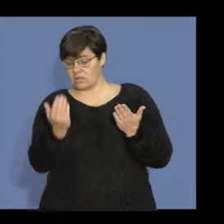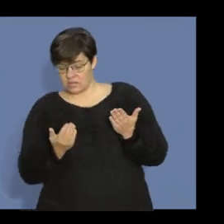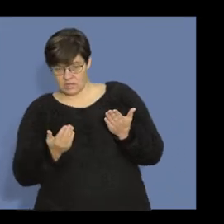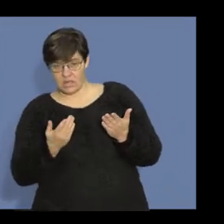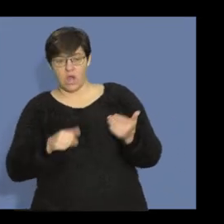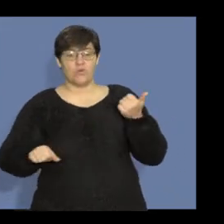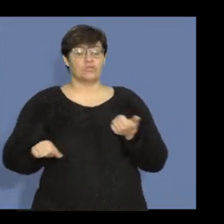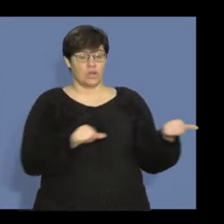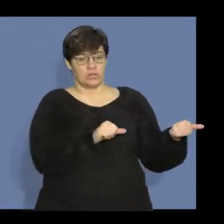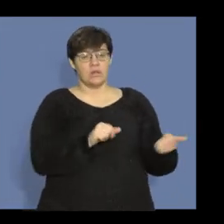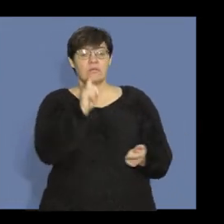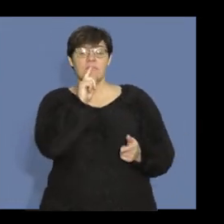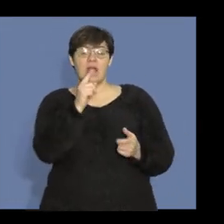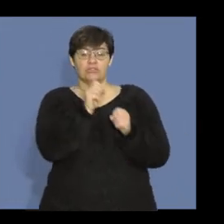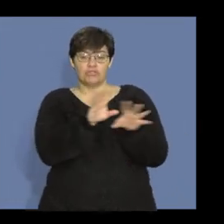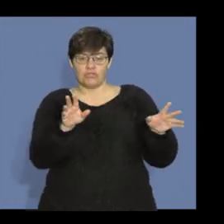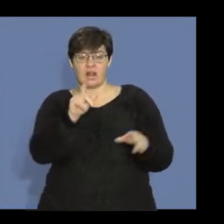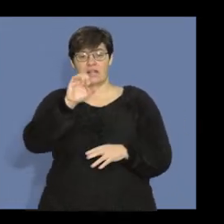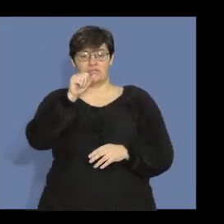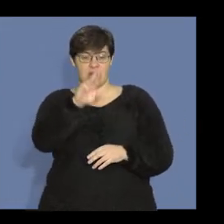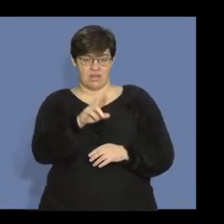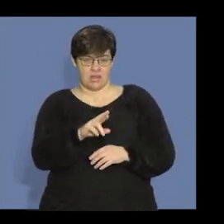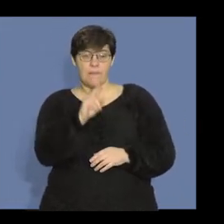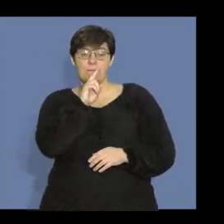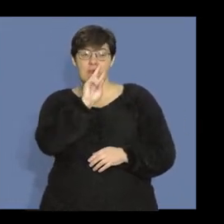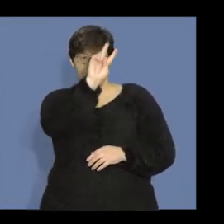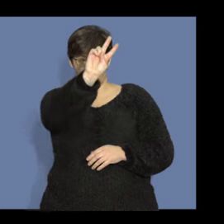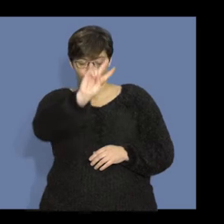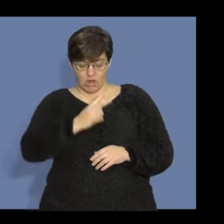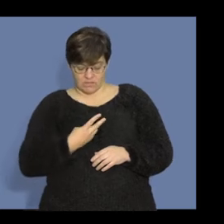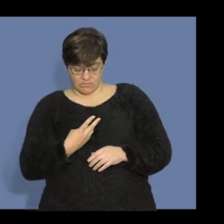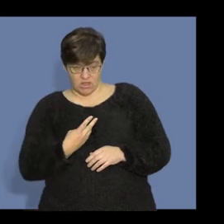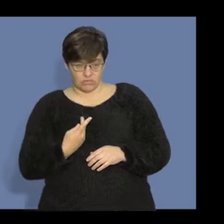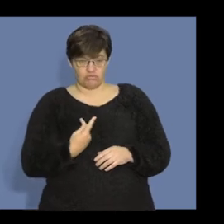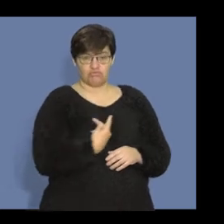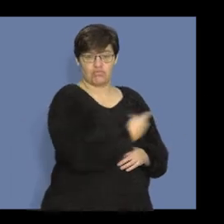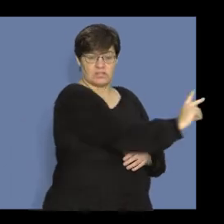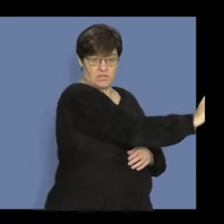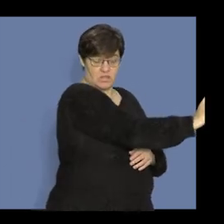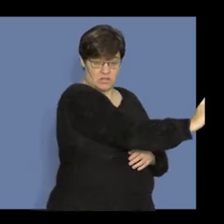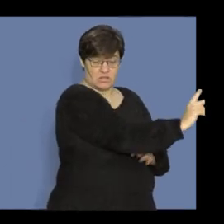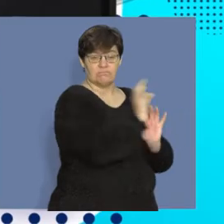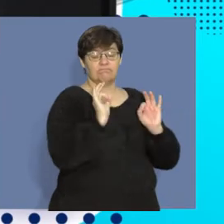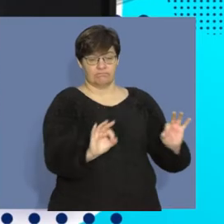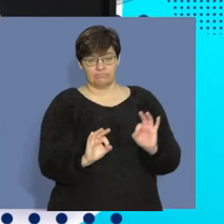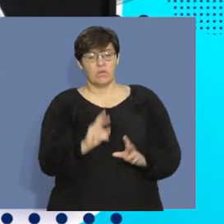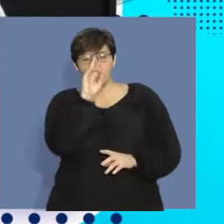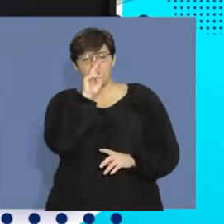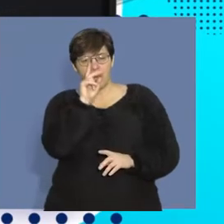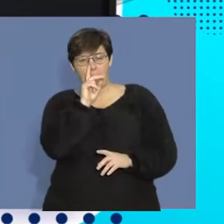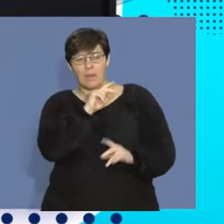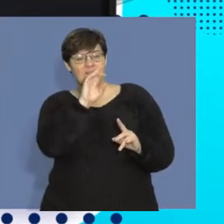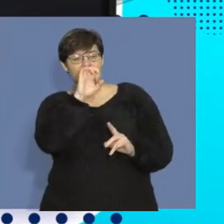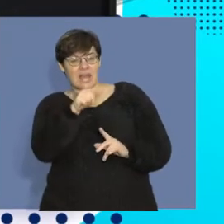ledger to ensure that it was correctly transferred. Remember, we submit a VAT return to SARS,